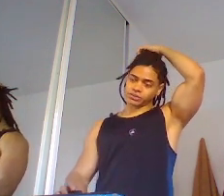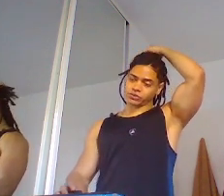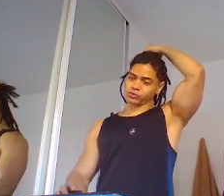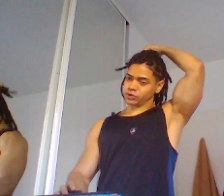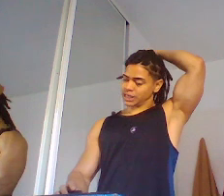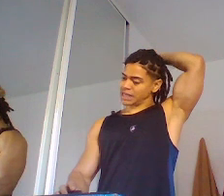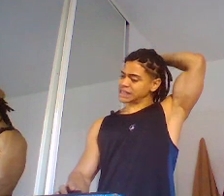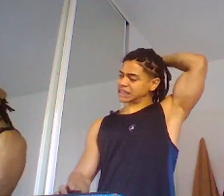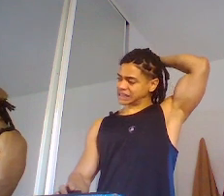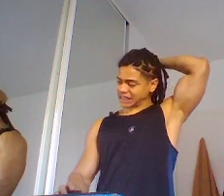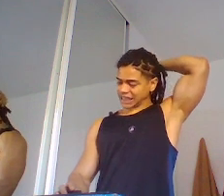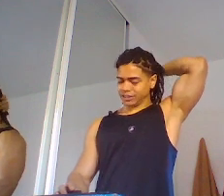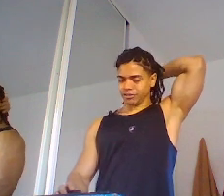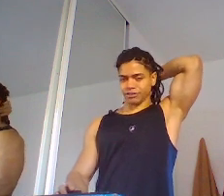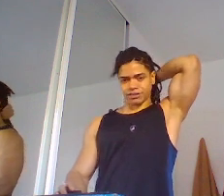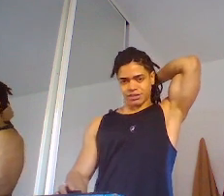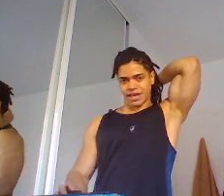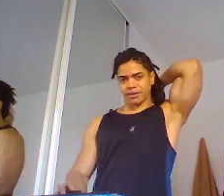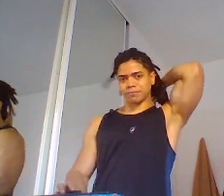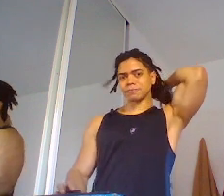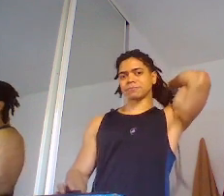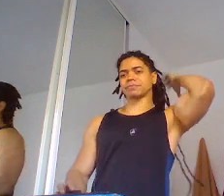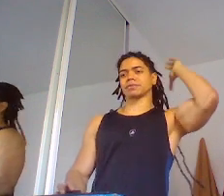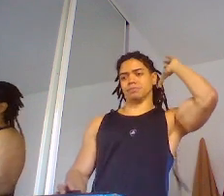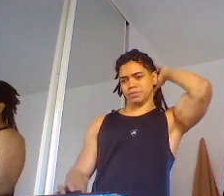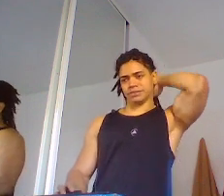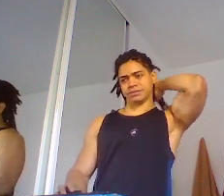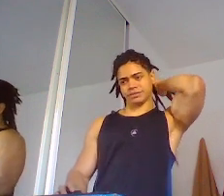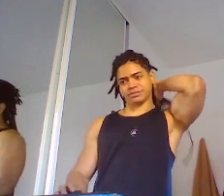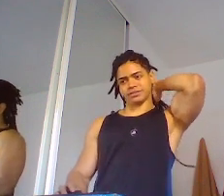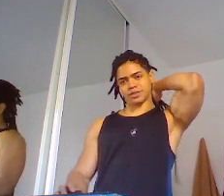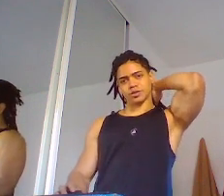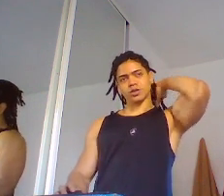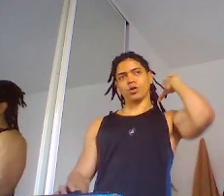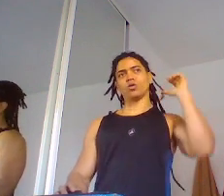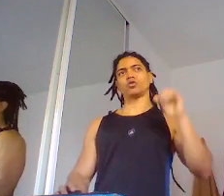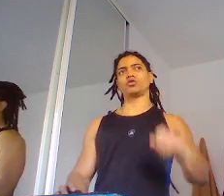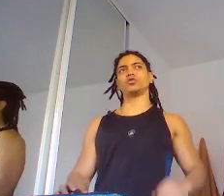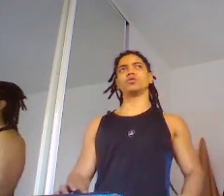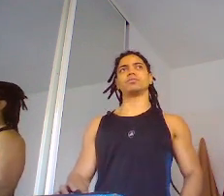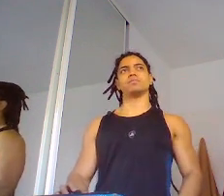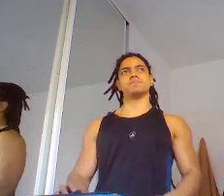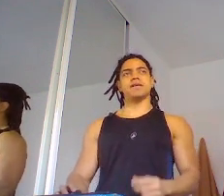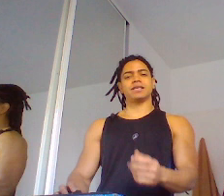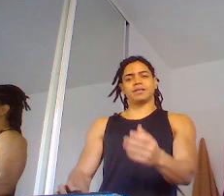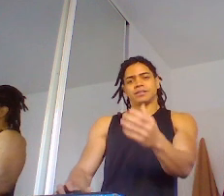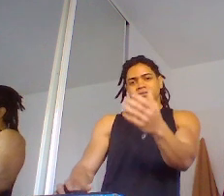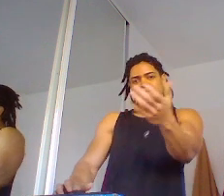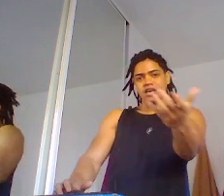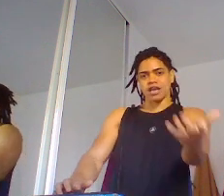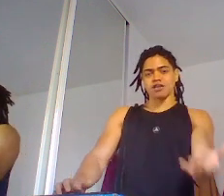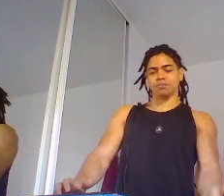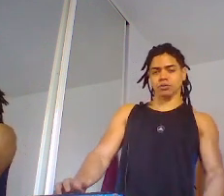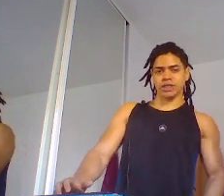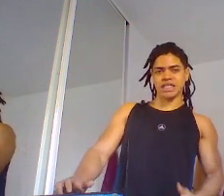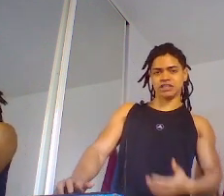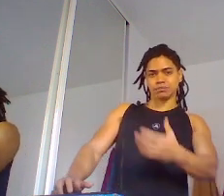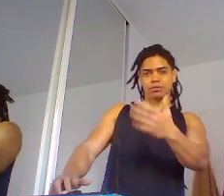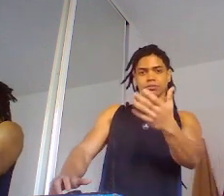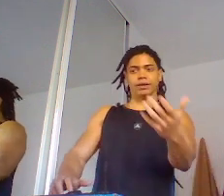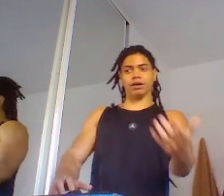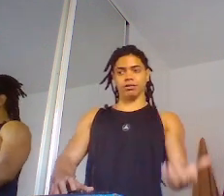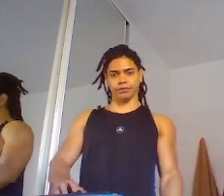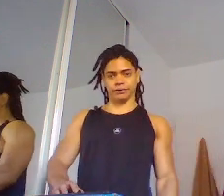this is to sell that business or to make this IPO,